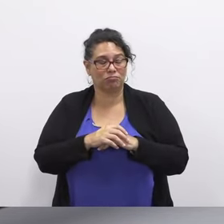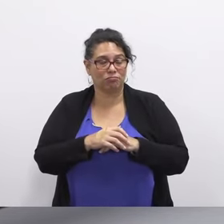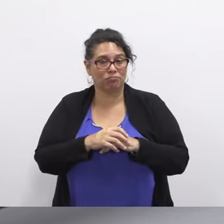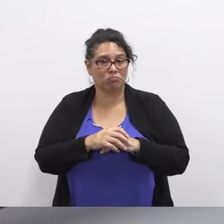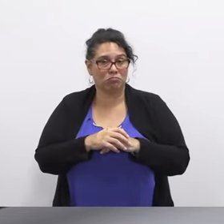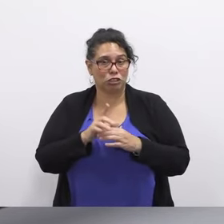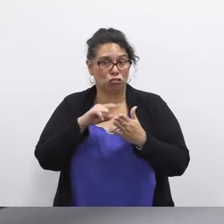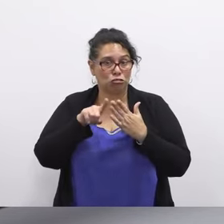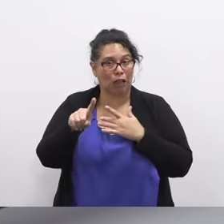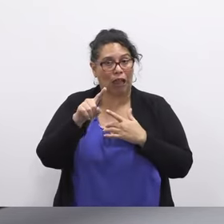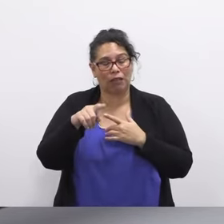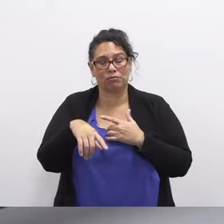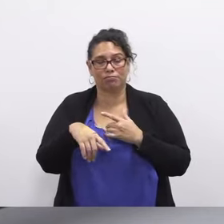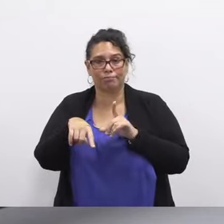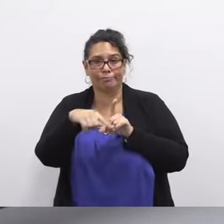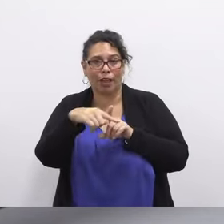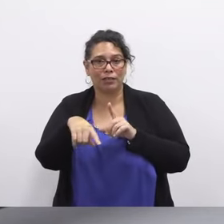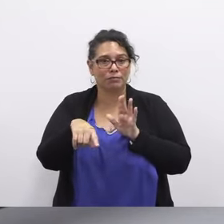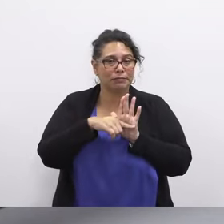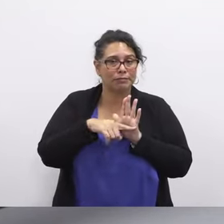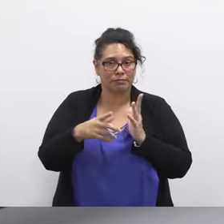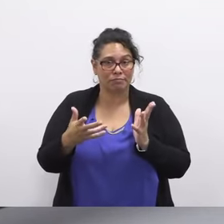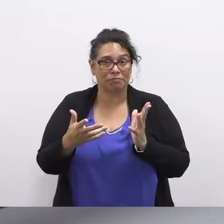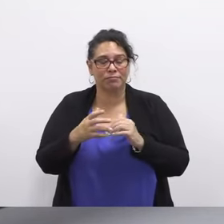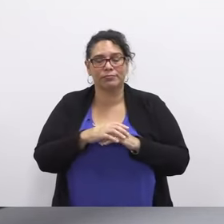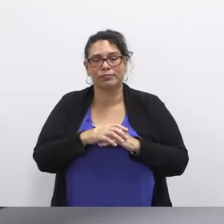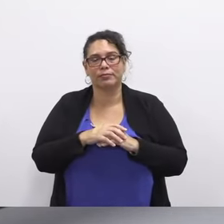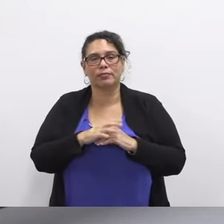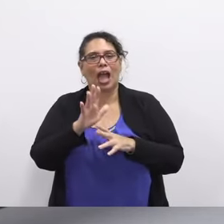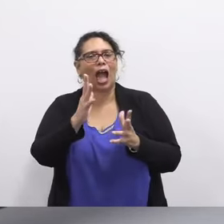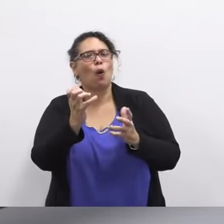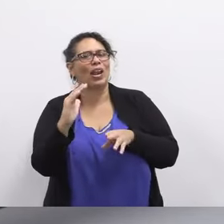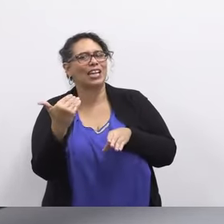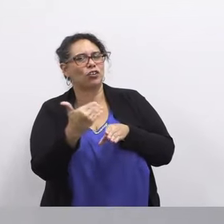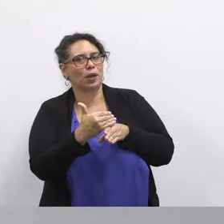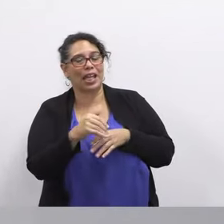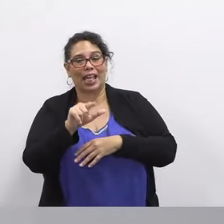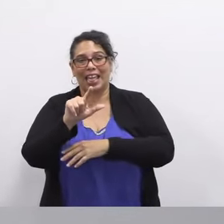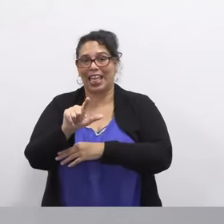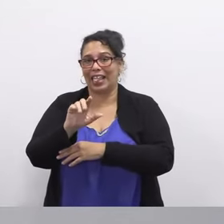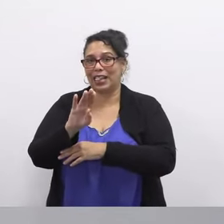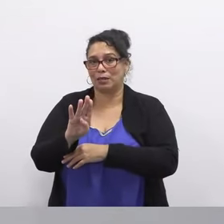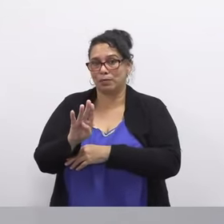symptoms while they are at home. And I'm just gonna interject, yep. Dr. Baker. So it's